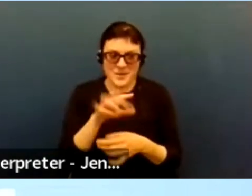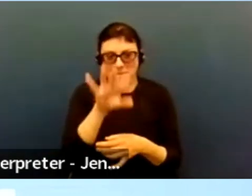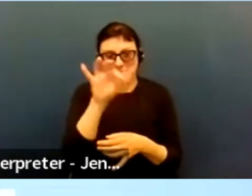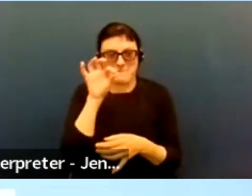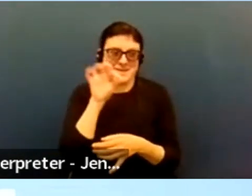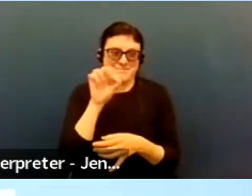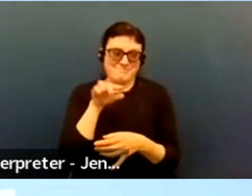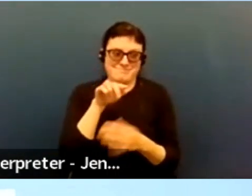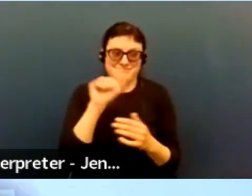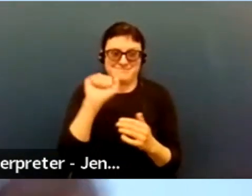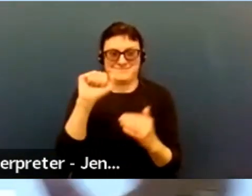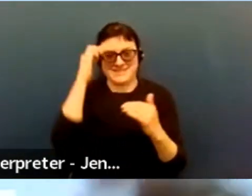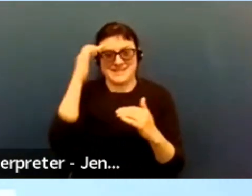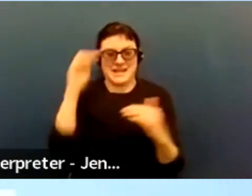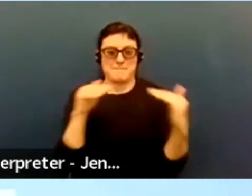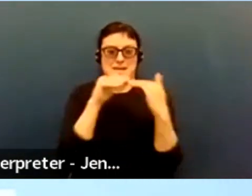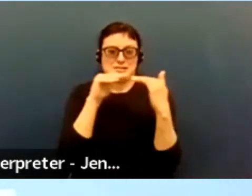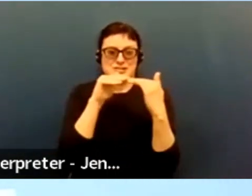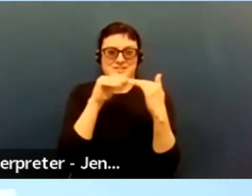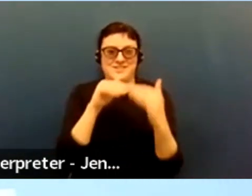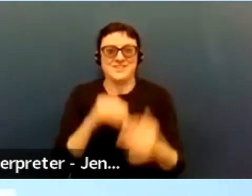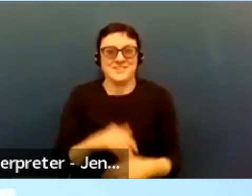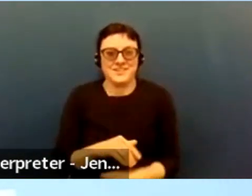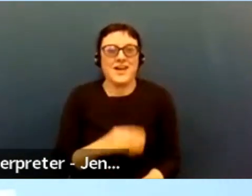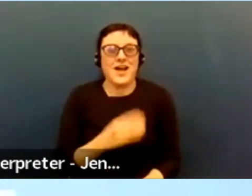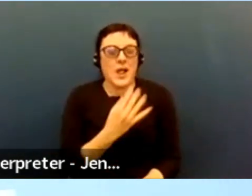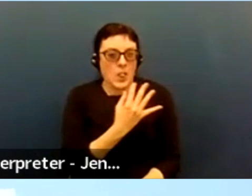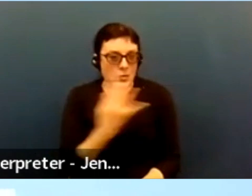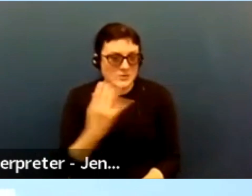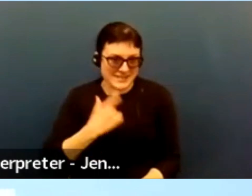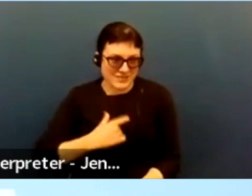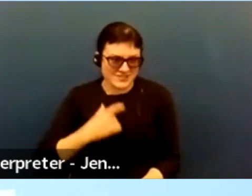be? And so it was making those decisions